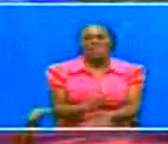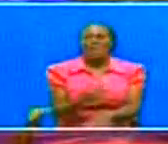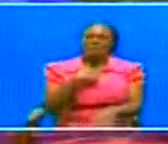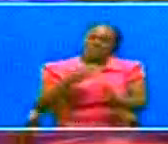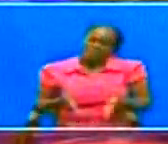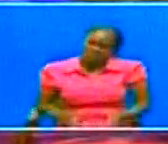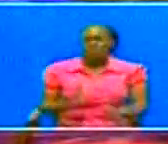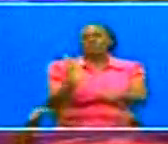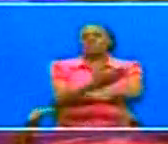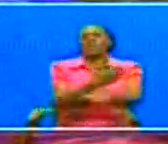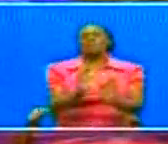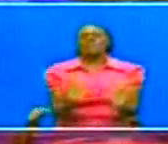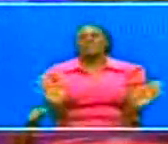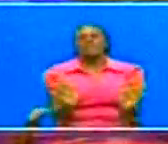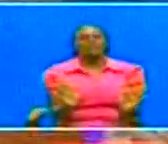to do this. Huh?